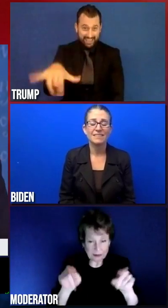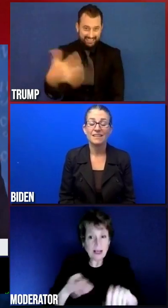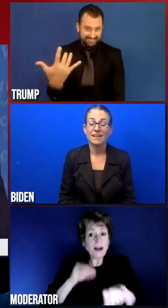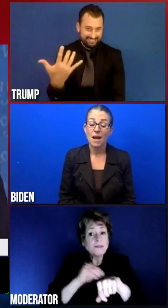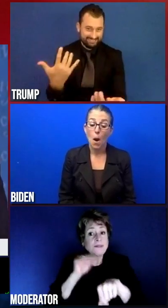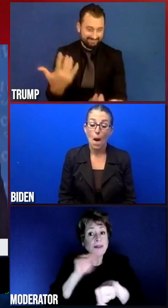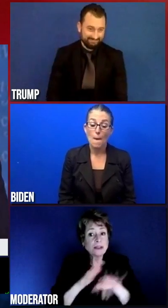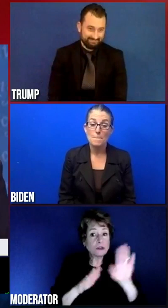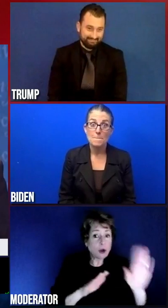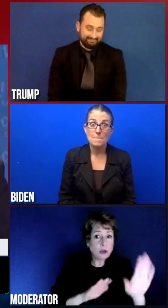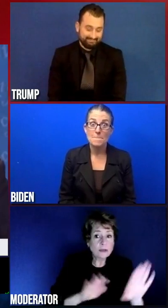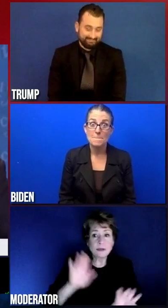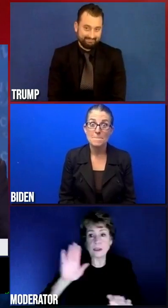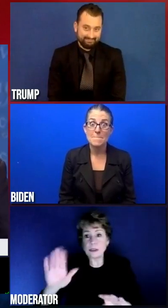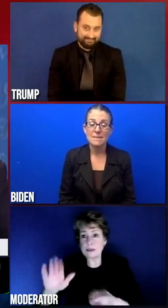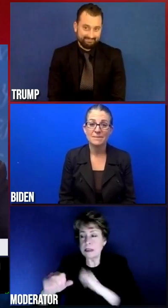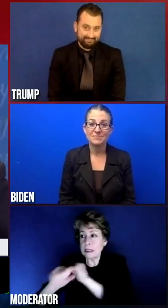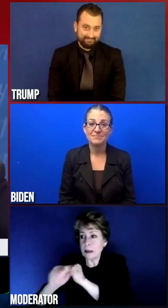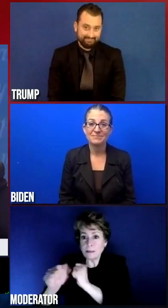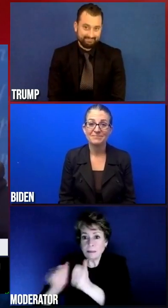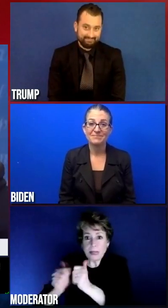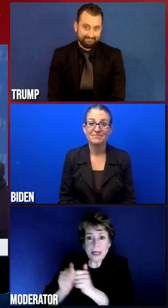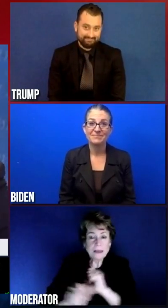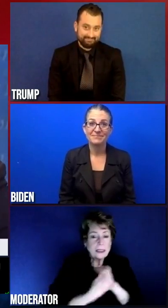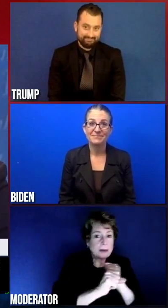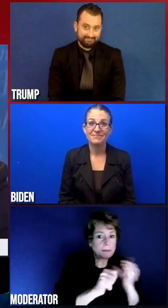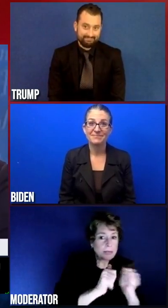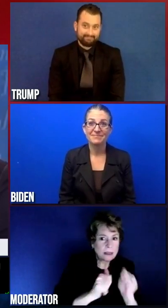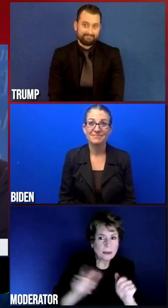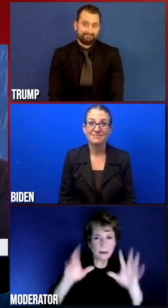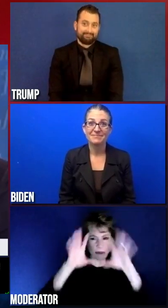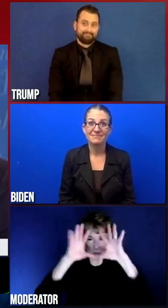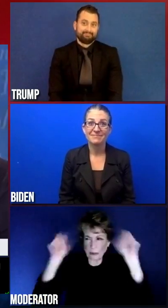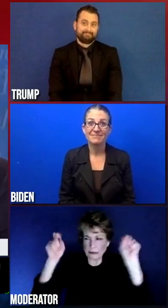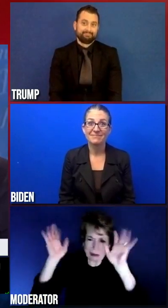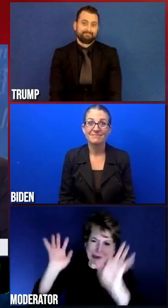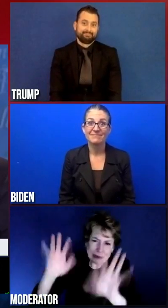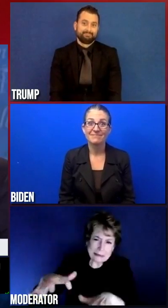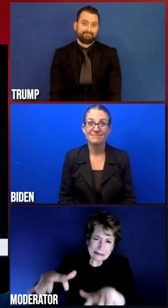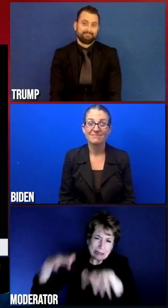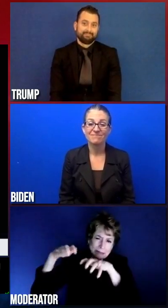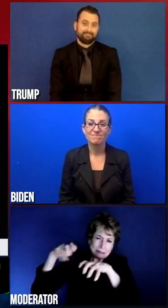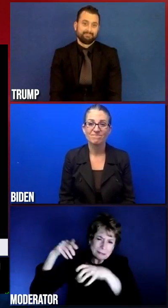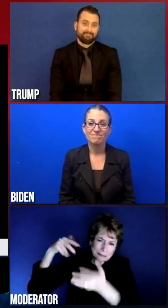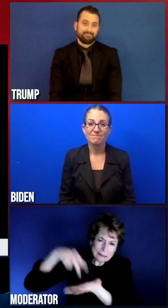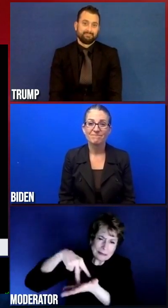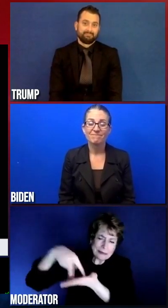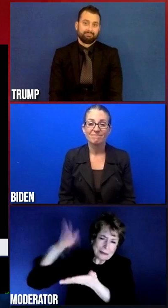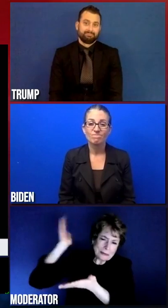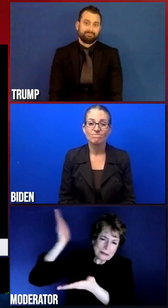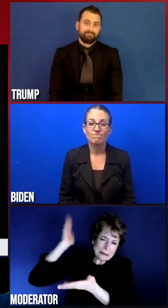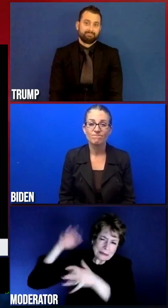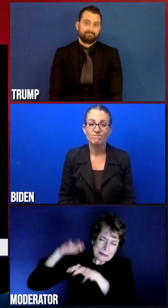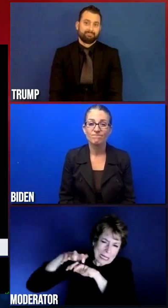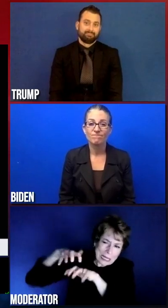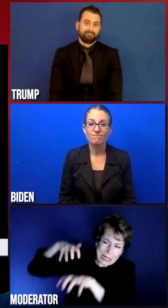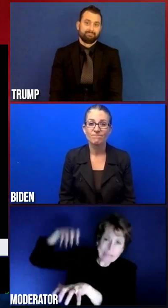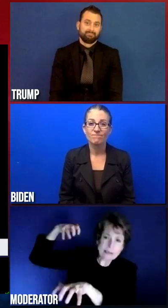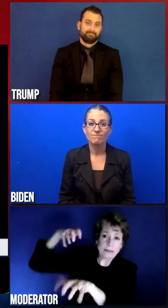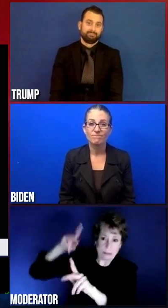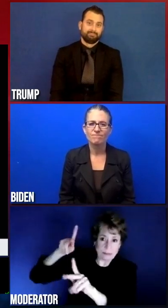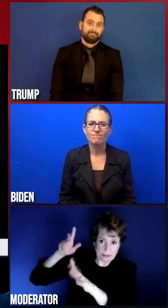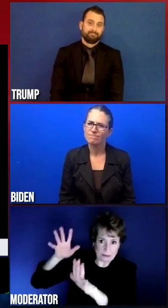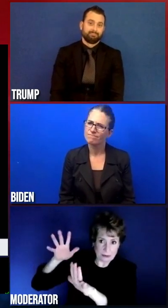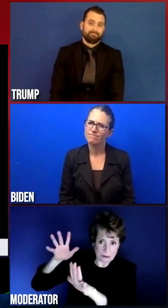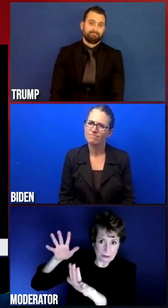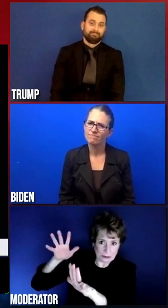large rallies with crowds packed together, thousands of people. Outside, yes, sir, agreed. Vice President Biden, you